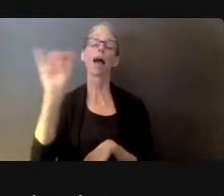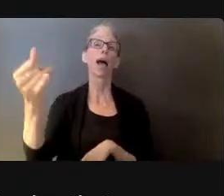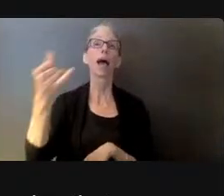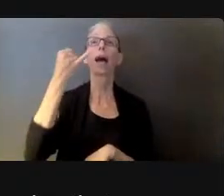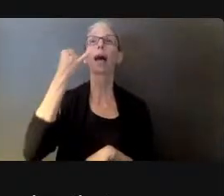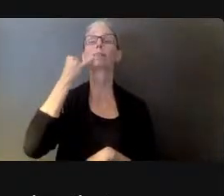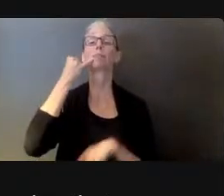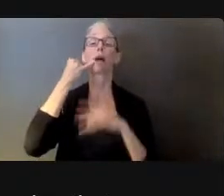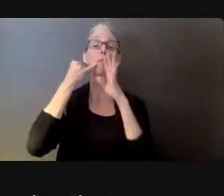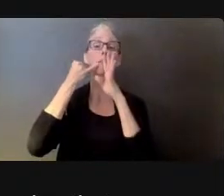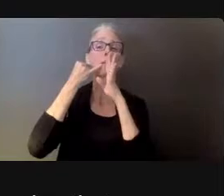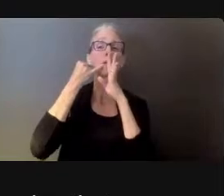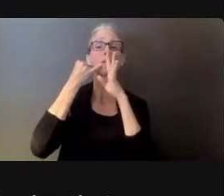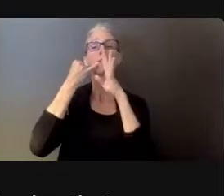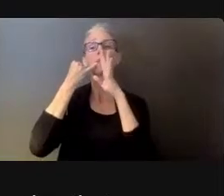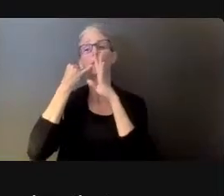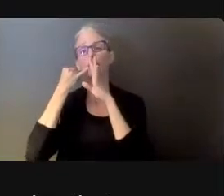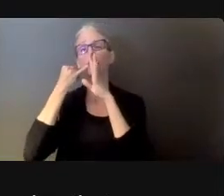listen to the UHN preamble.